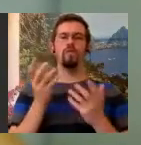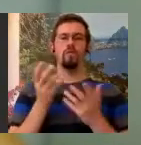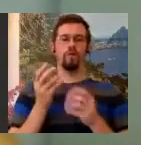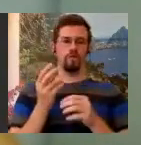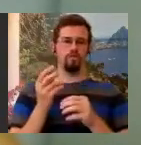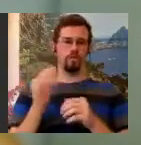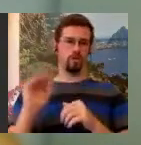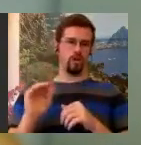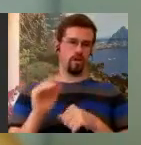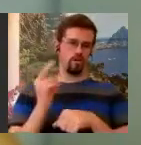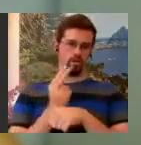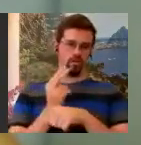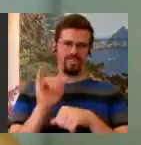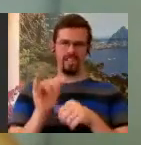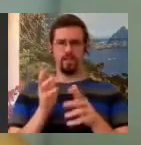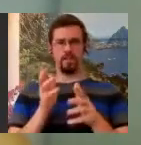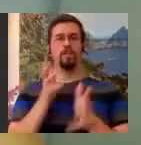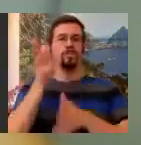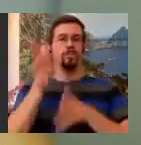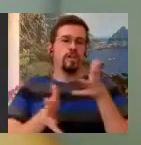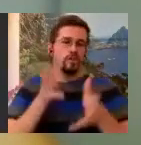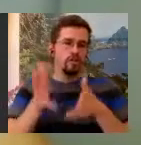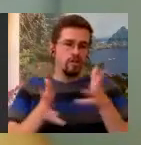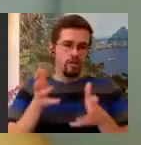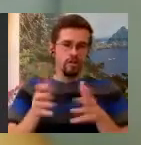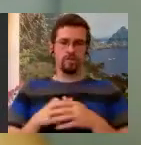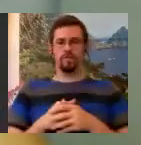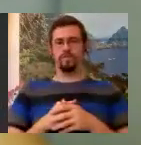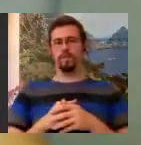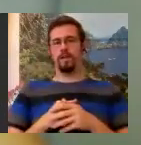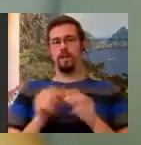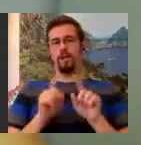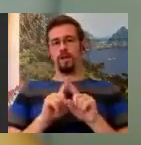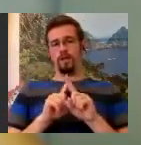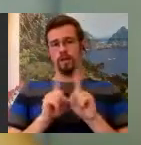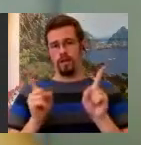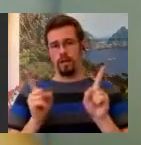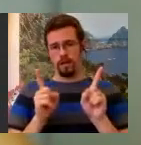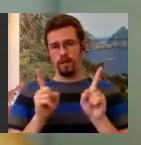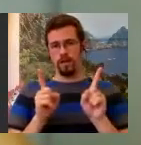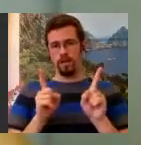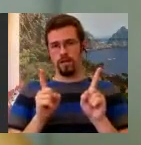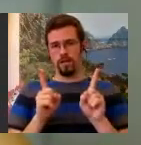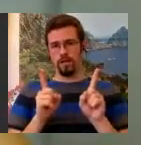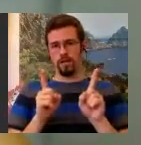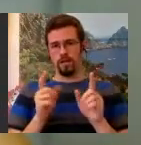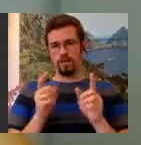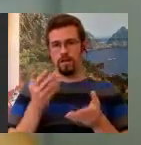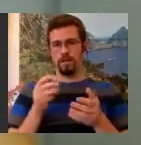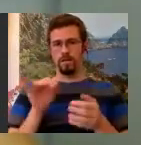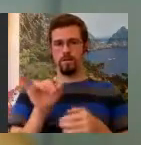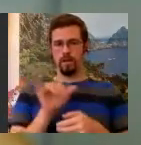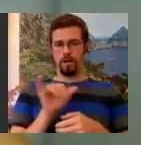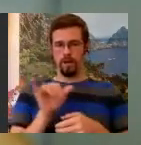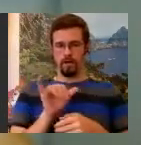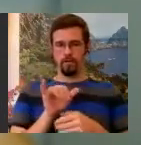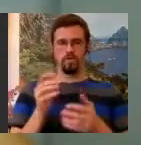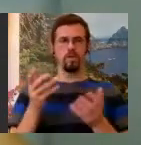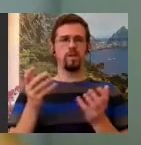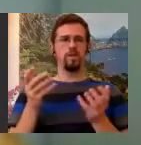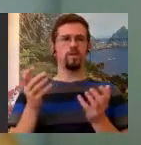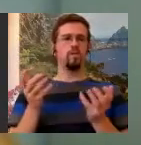instead of typing, for example. But naturalness may also refer to what you think the